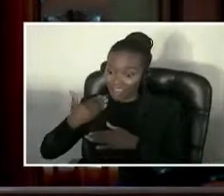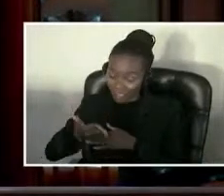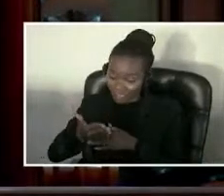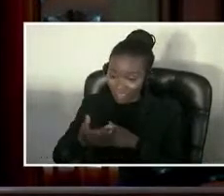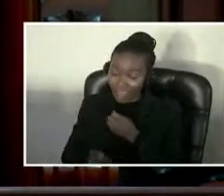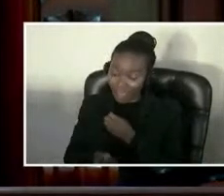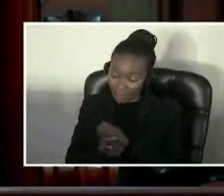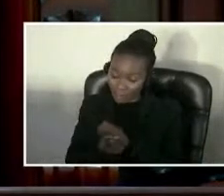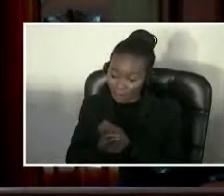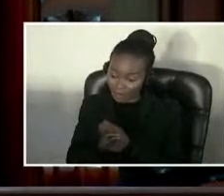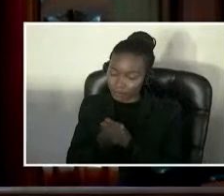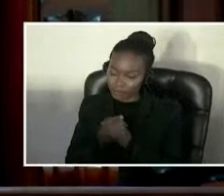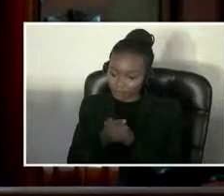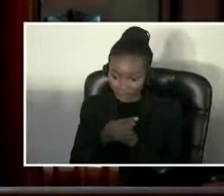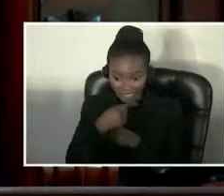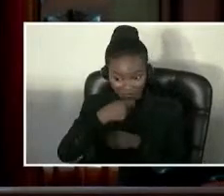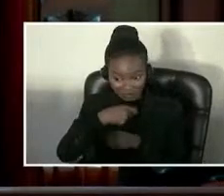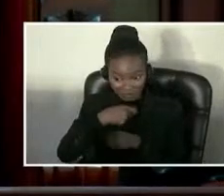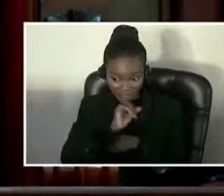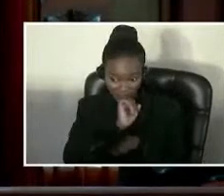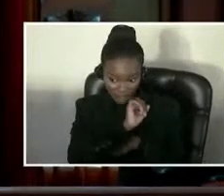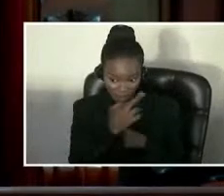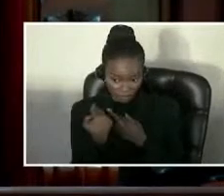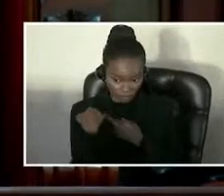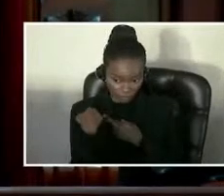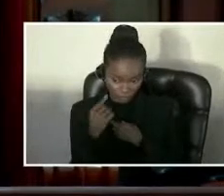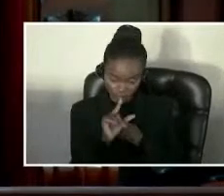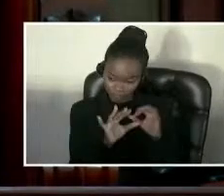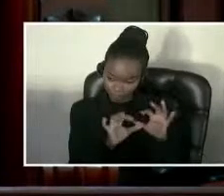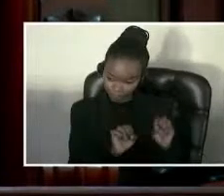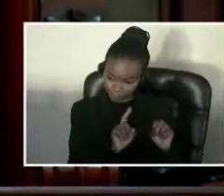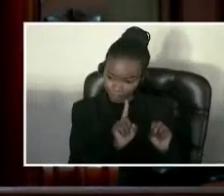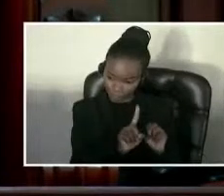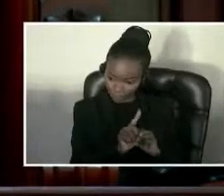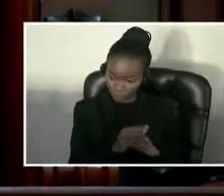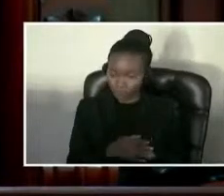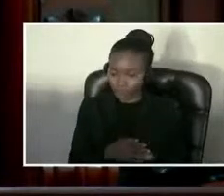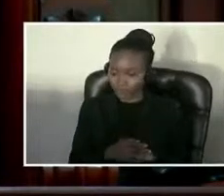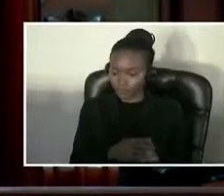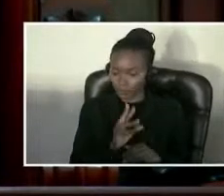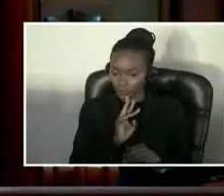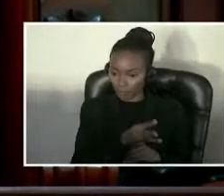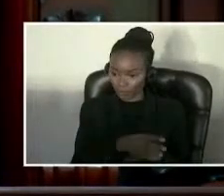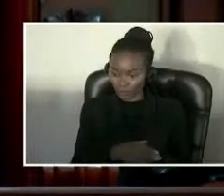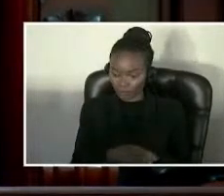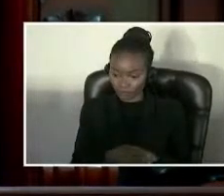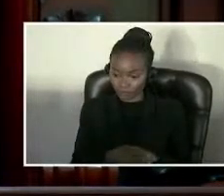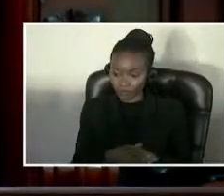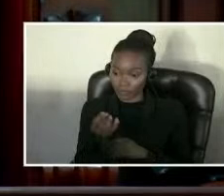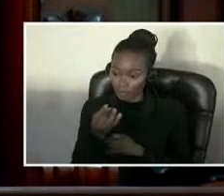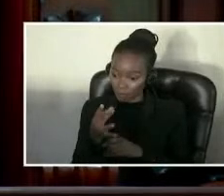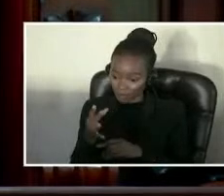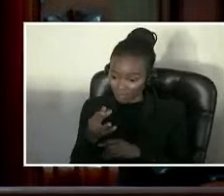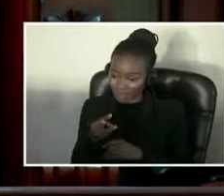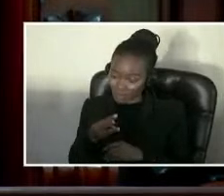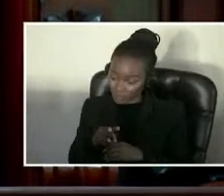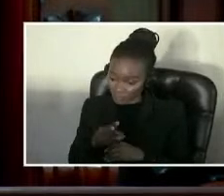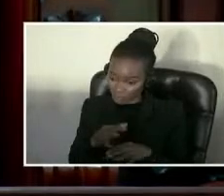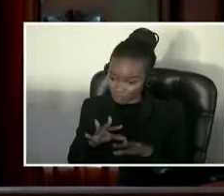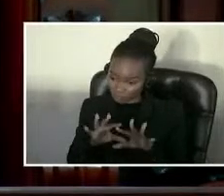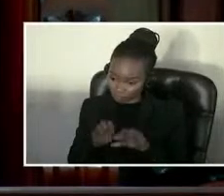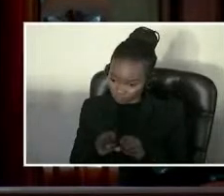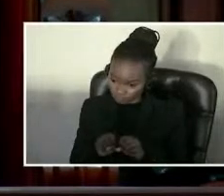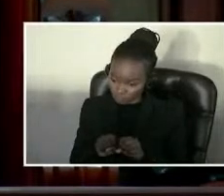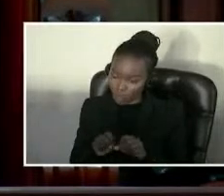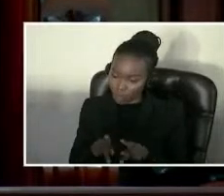that the speaker will be handling that part once more i wish to take this opportunity